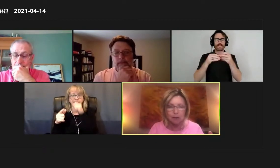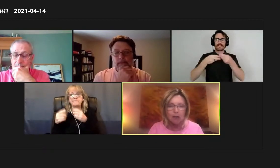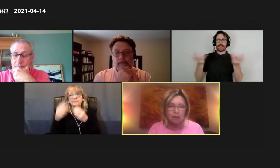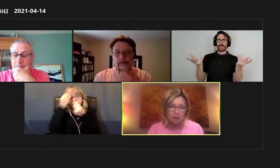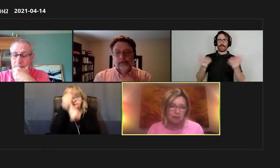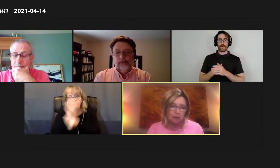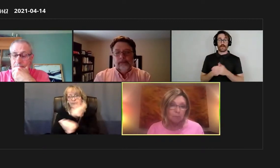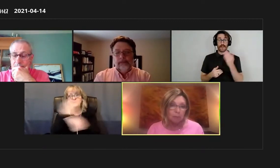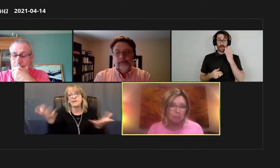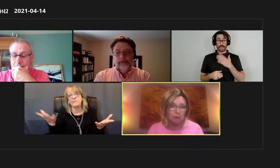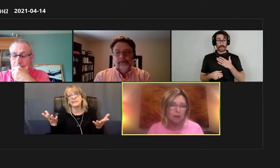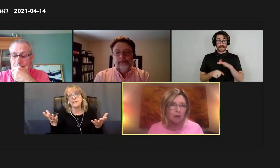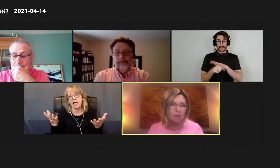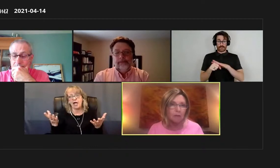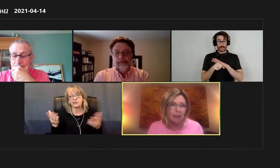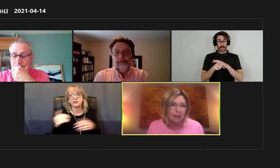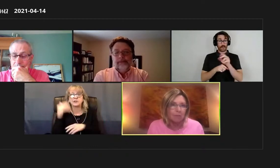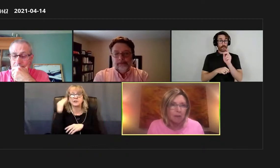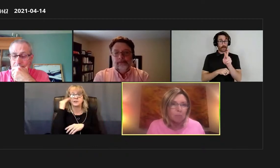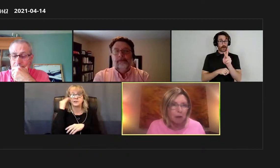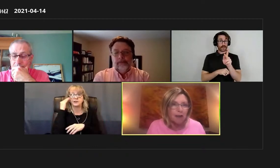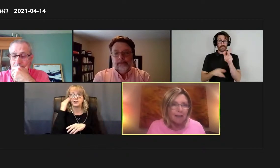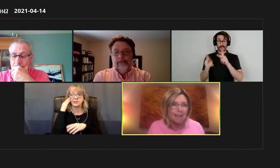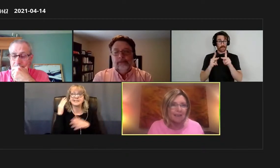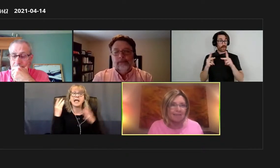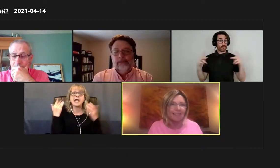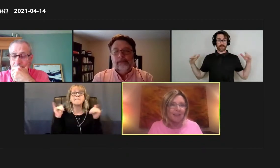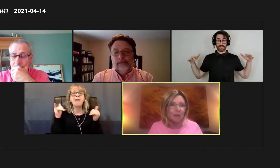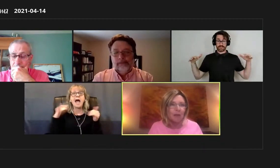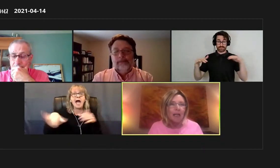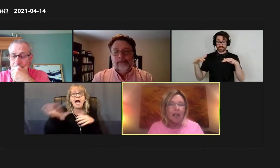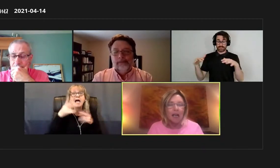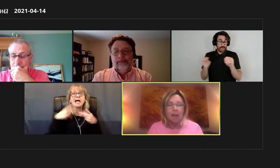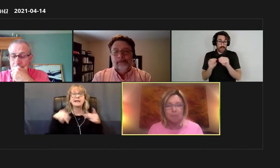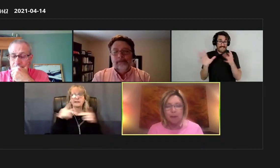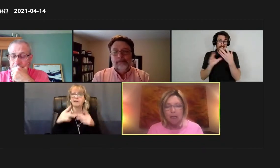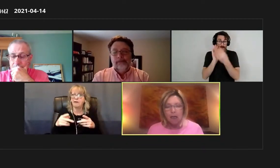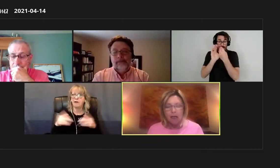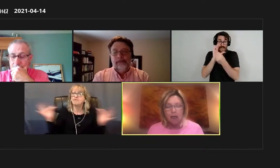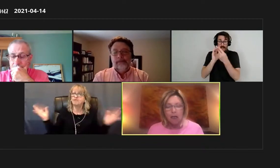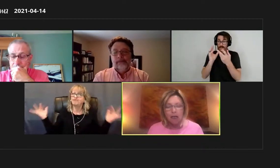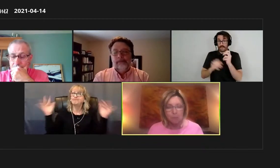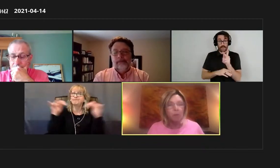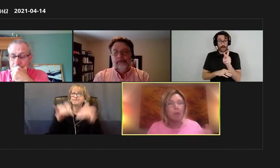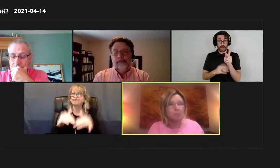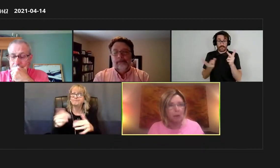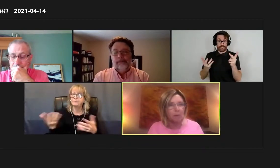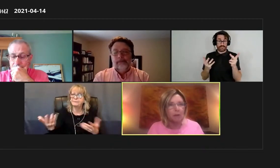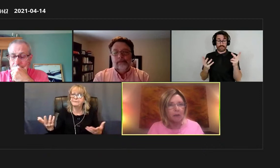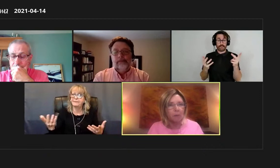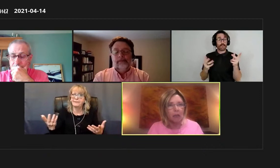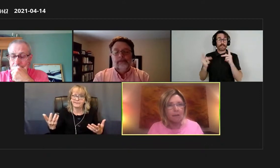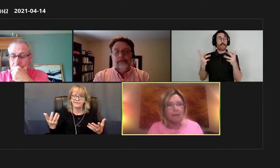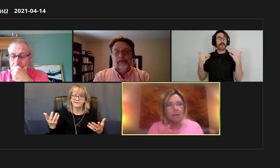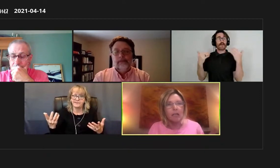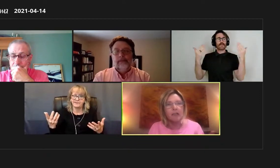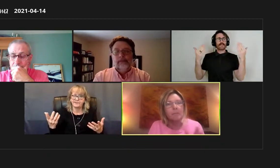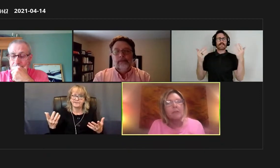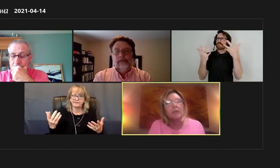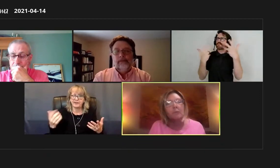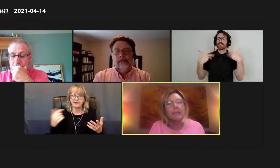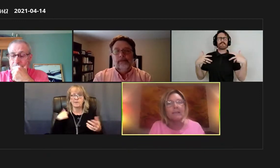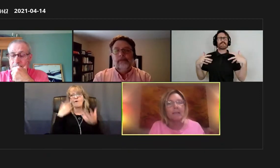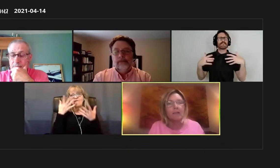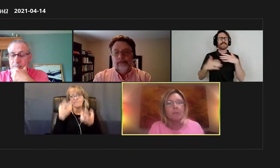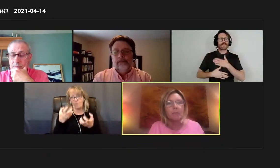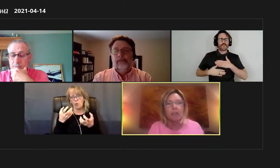where, people are congregating. Well, they're parks, and and we want people in our parks. So I just want to